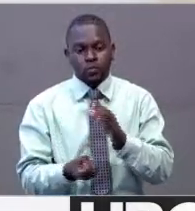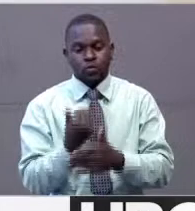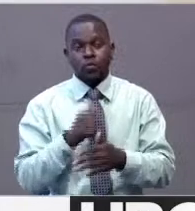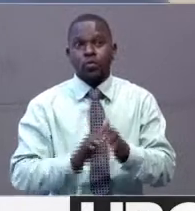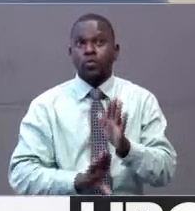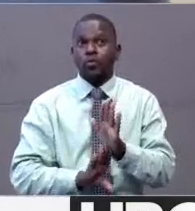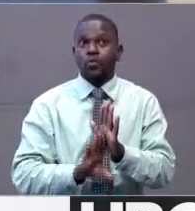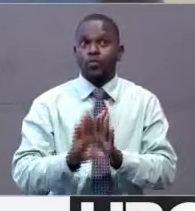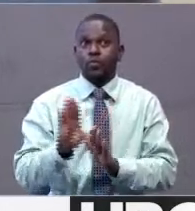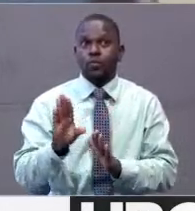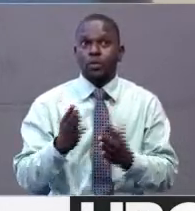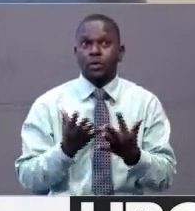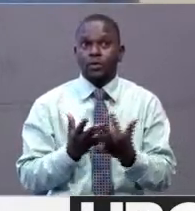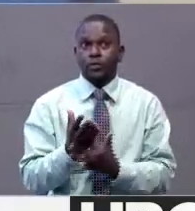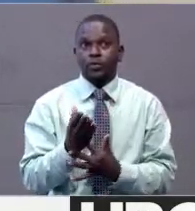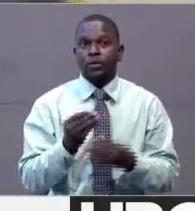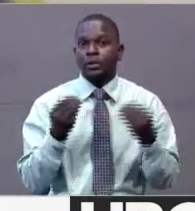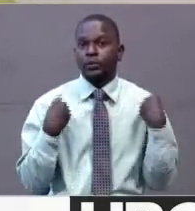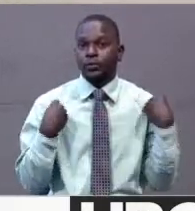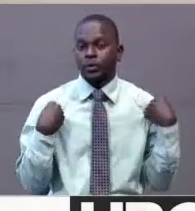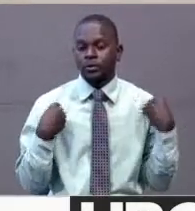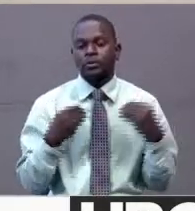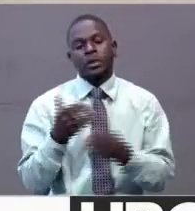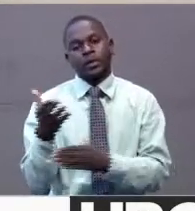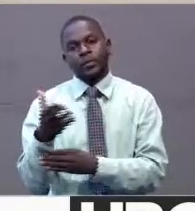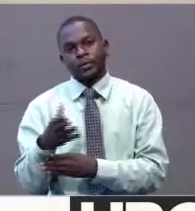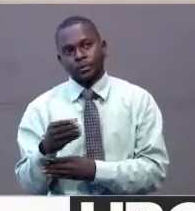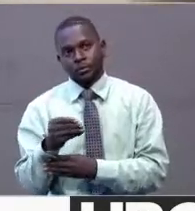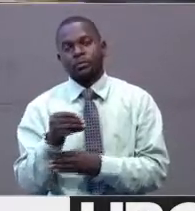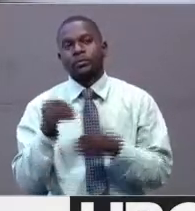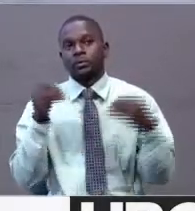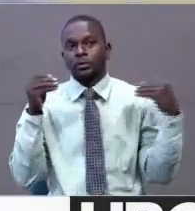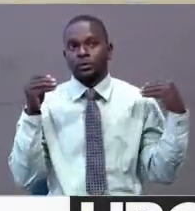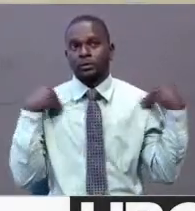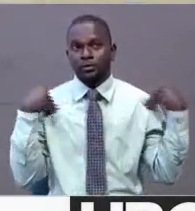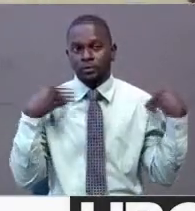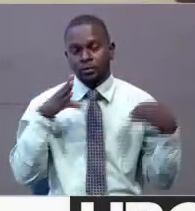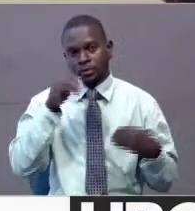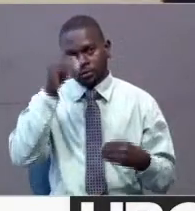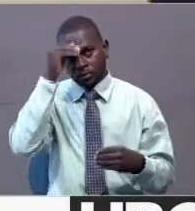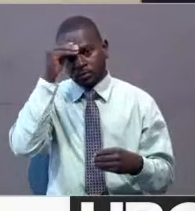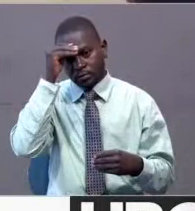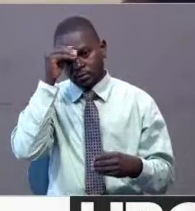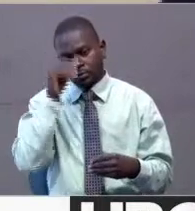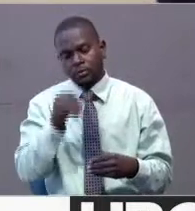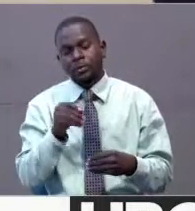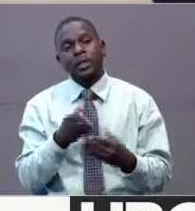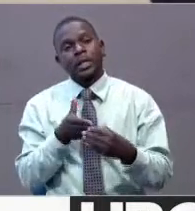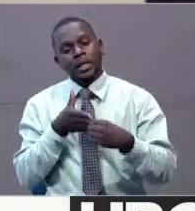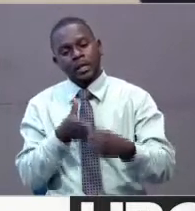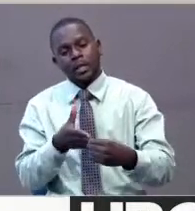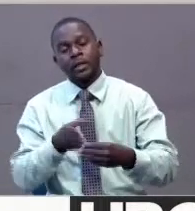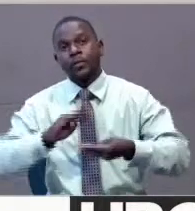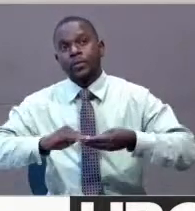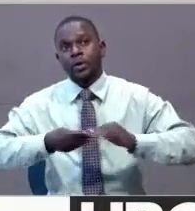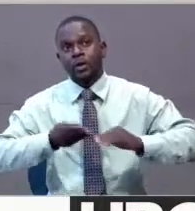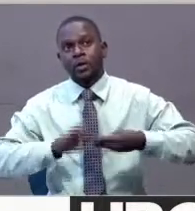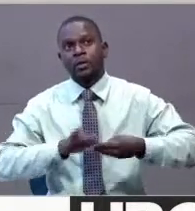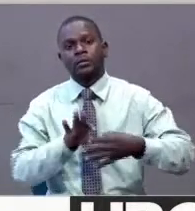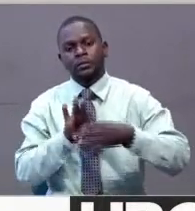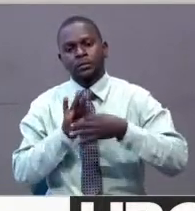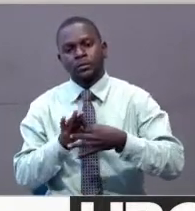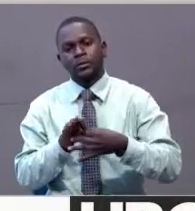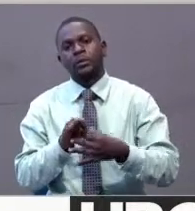development through sports. The Minister of Education and Sports, as the lead partner, working jointly with